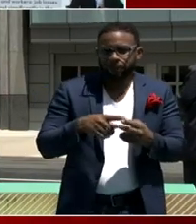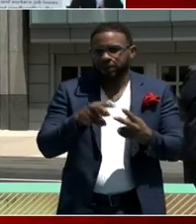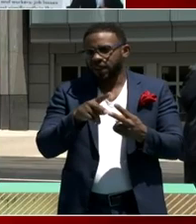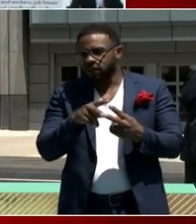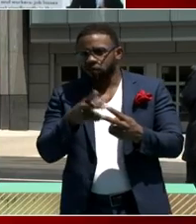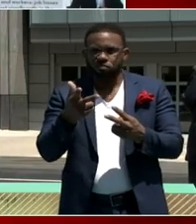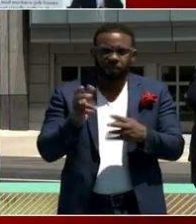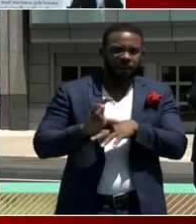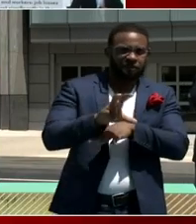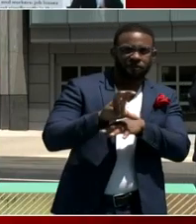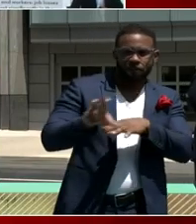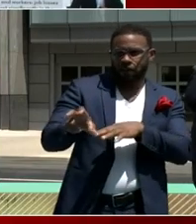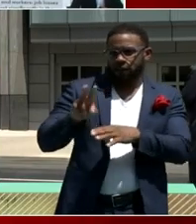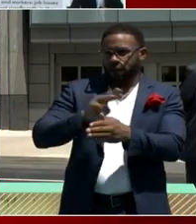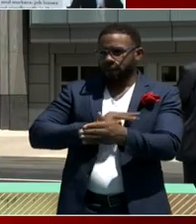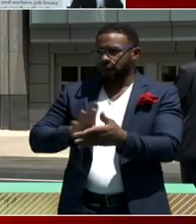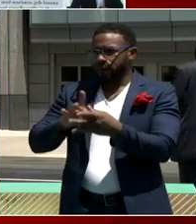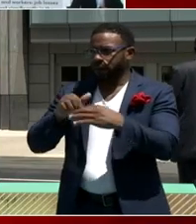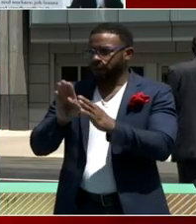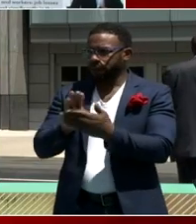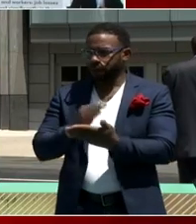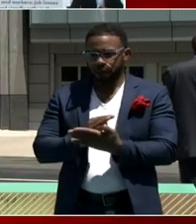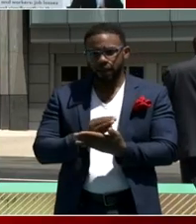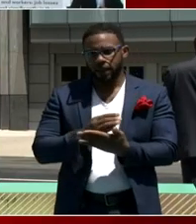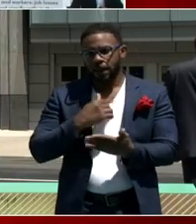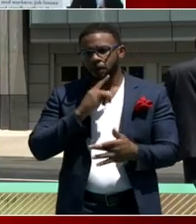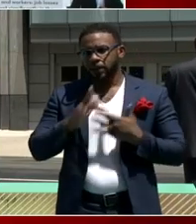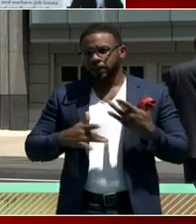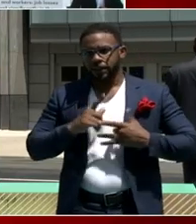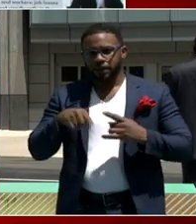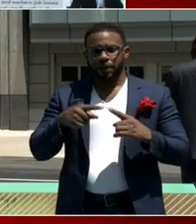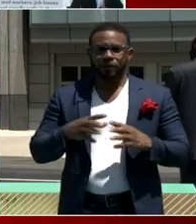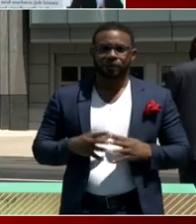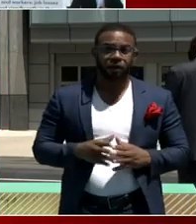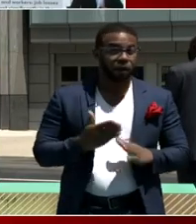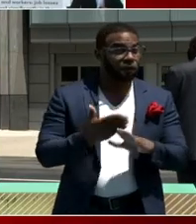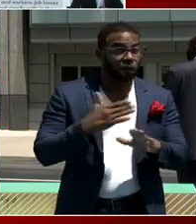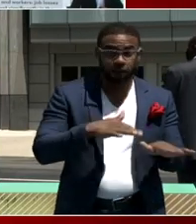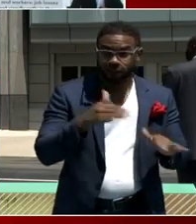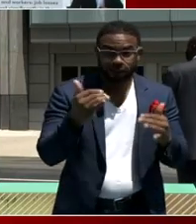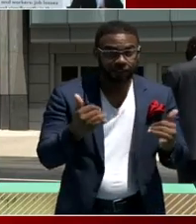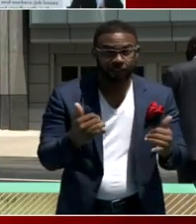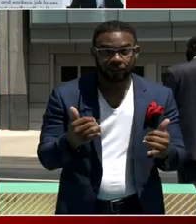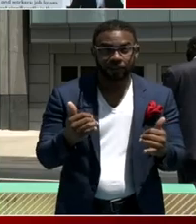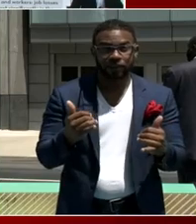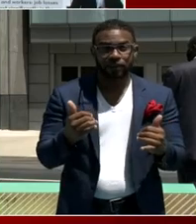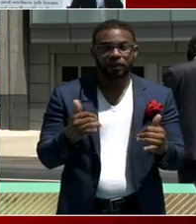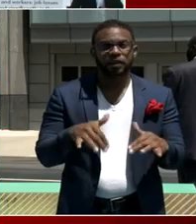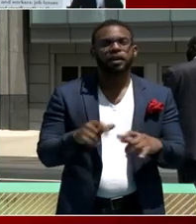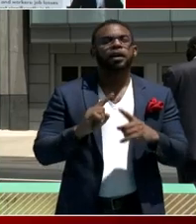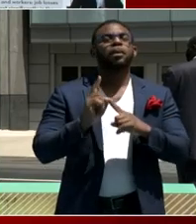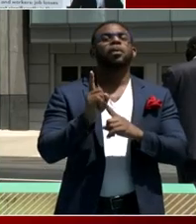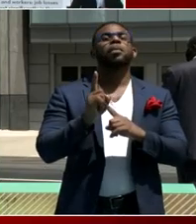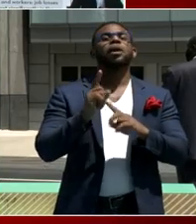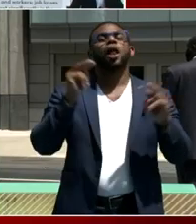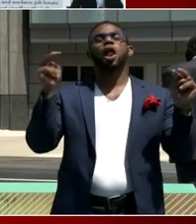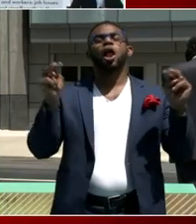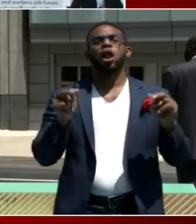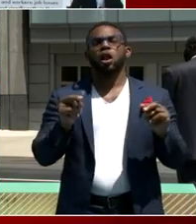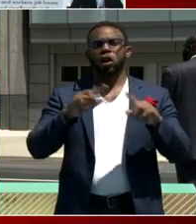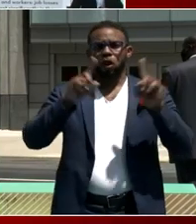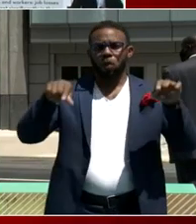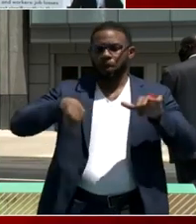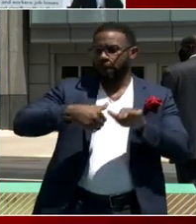couple of the investments that the mayor mentioned in the budget that I'm really excited about. Before you leave today, take a moment to look at these